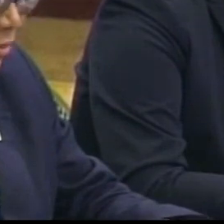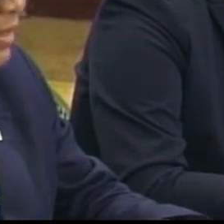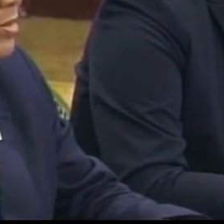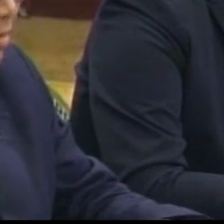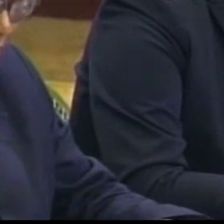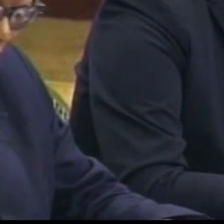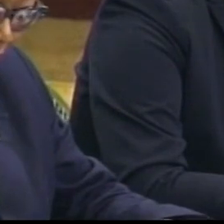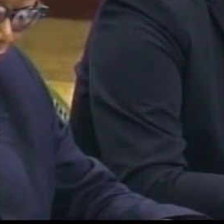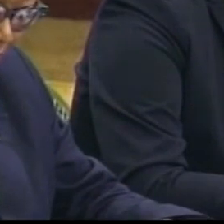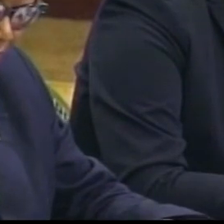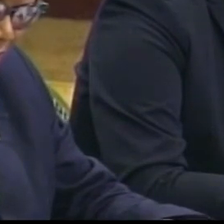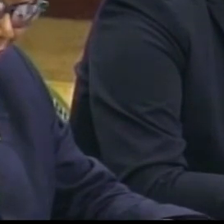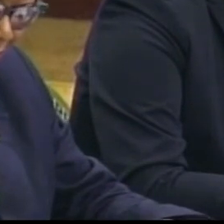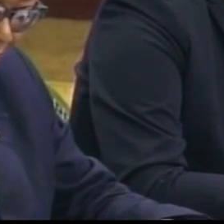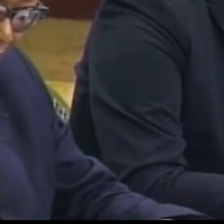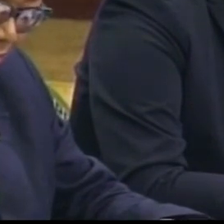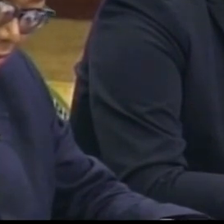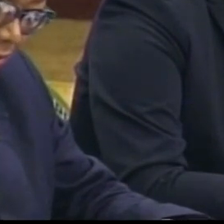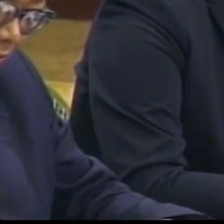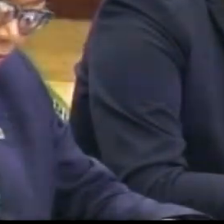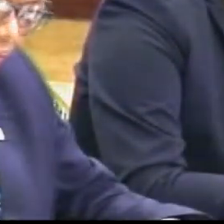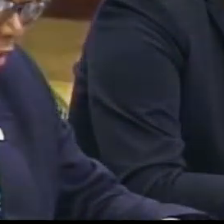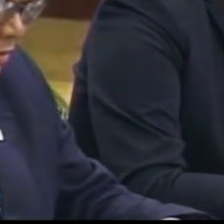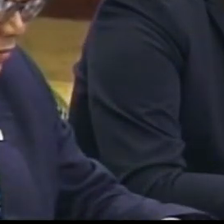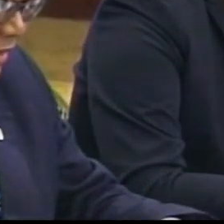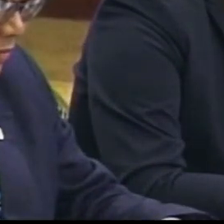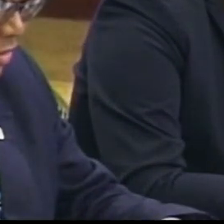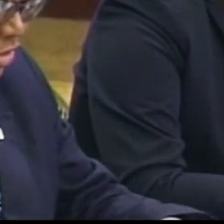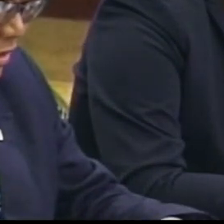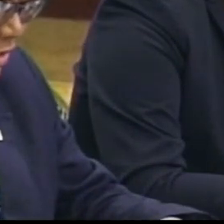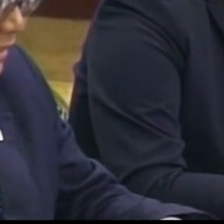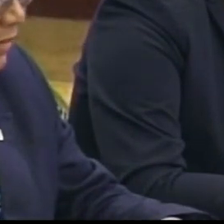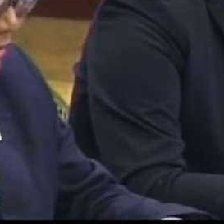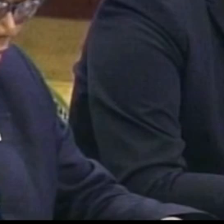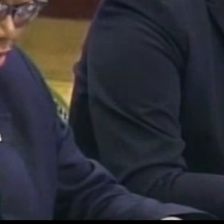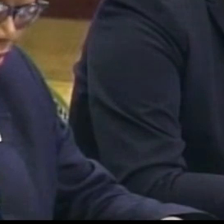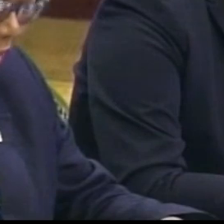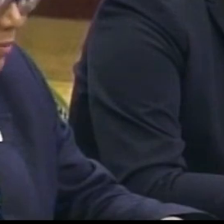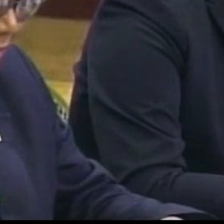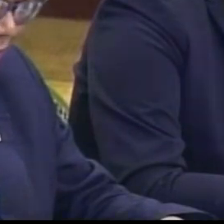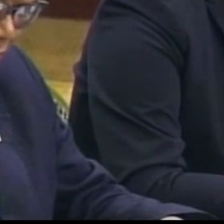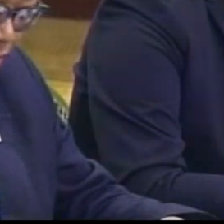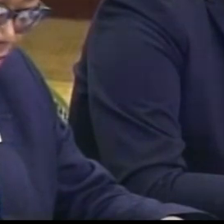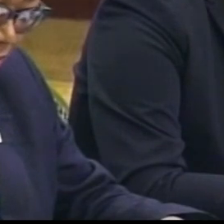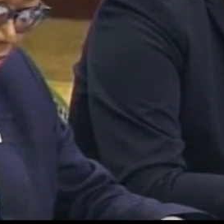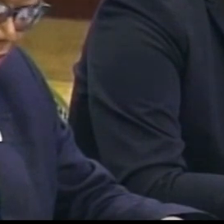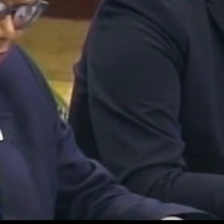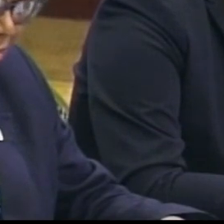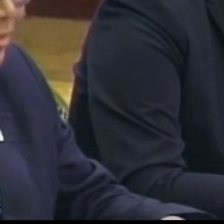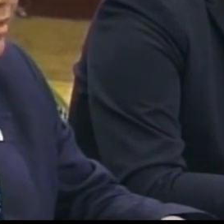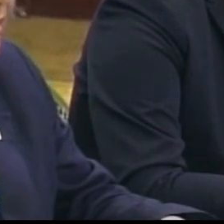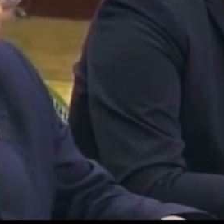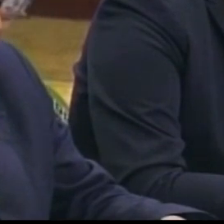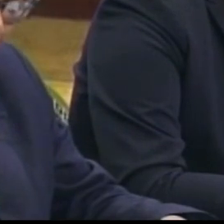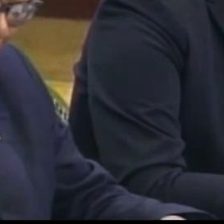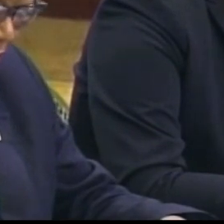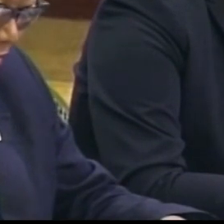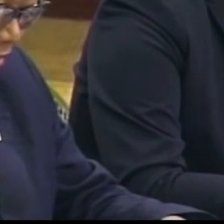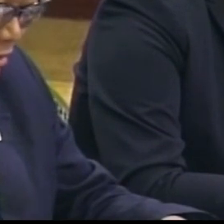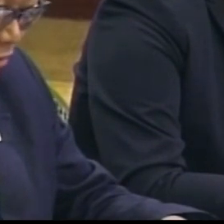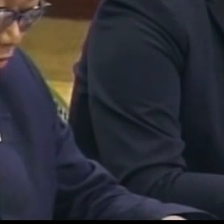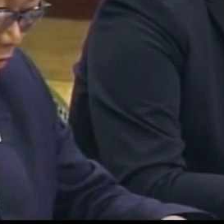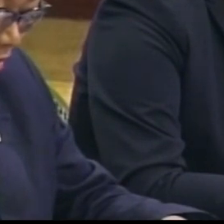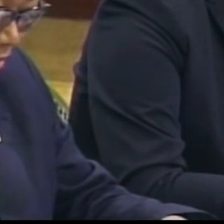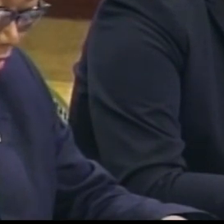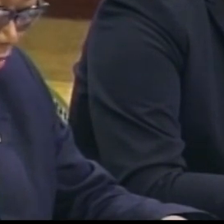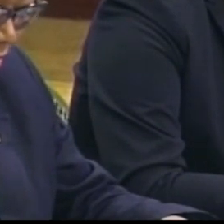and threaten our very physical existence. The area of climate change adaptation and mitigation is certainly a priority